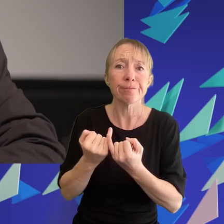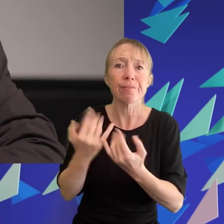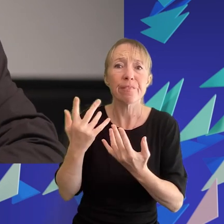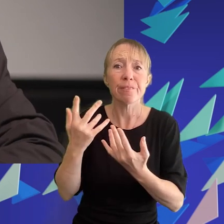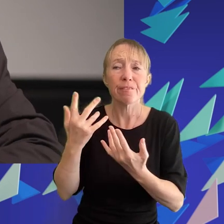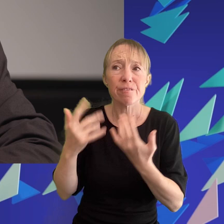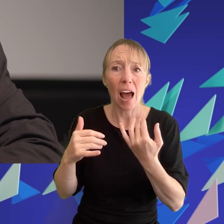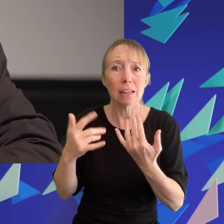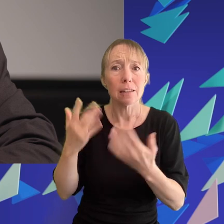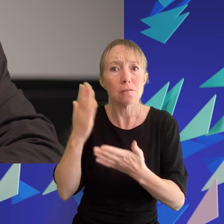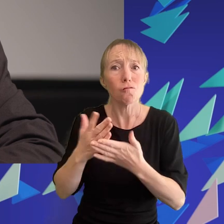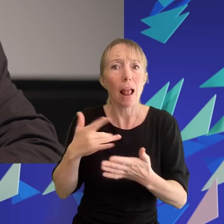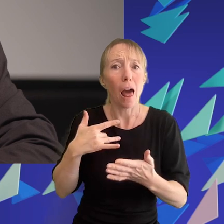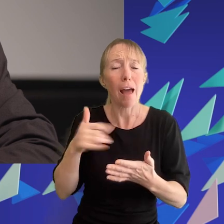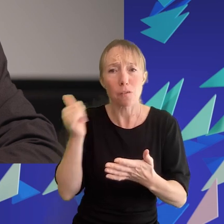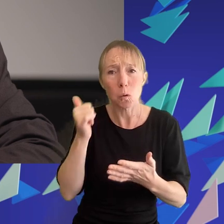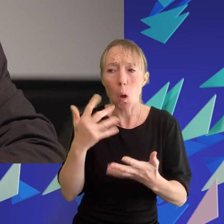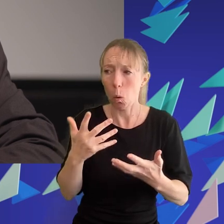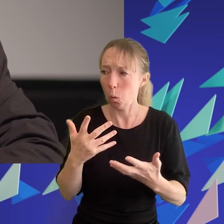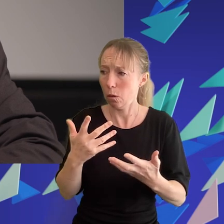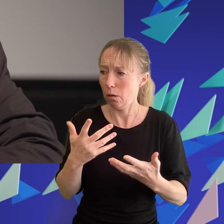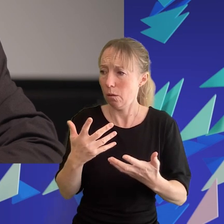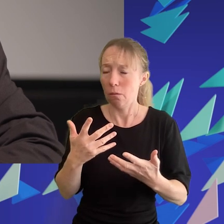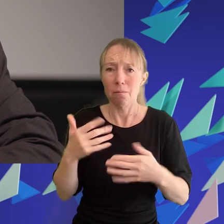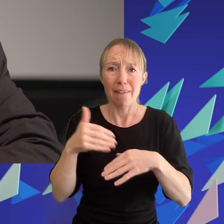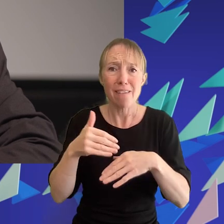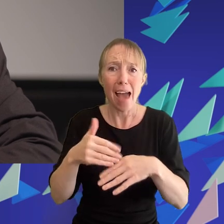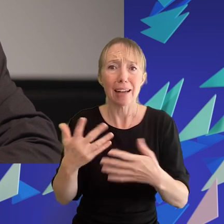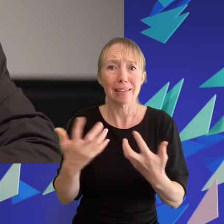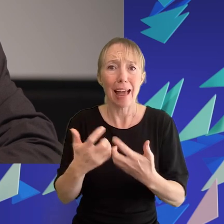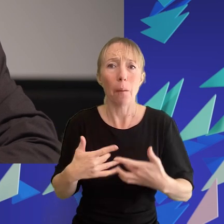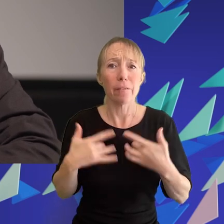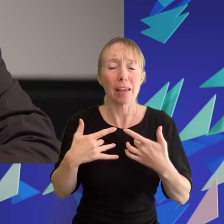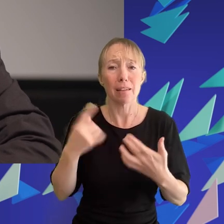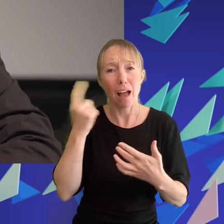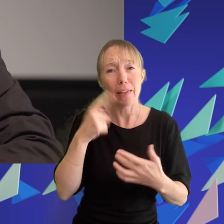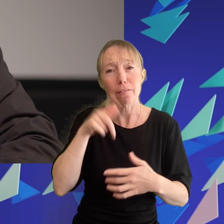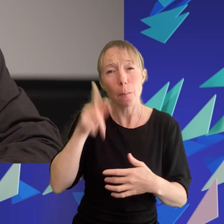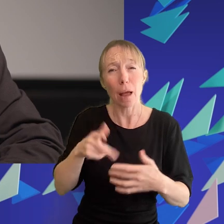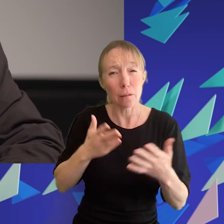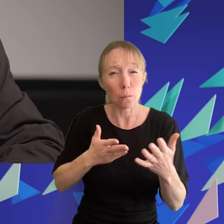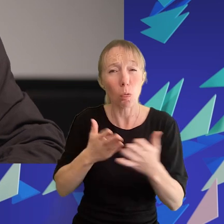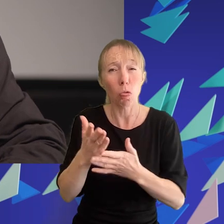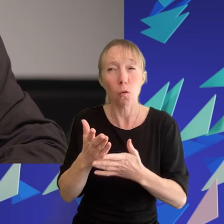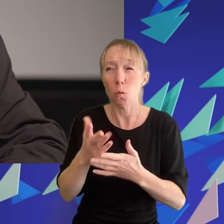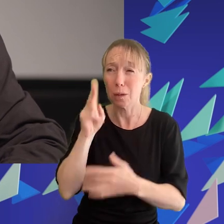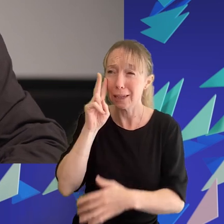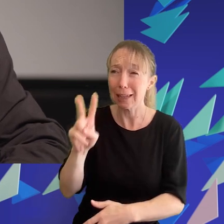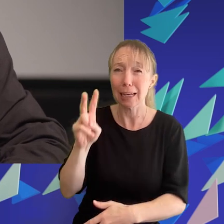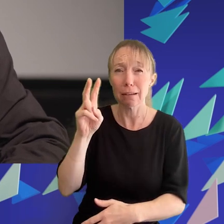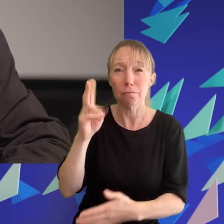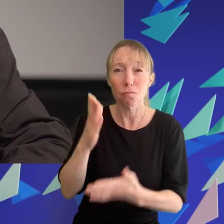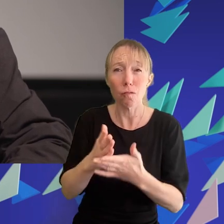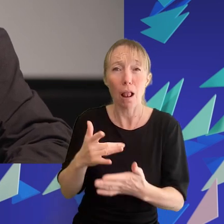it feels and what is the consequences of that. I think for somebody that has gone through that, I think